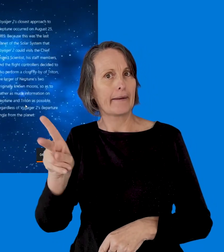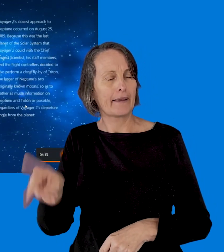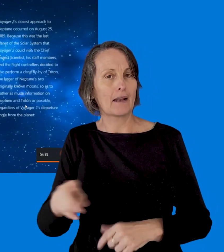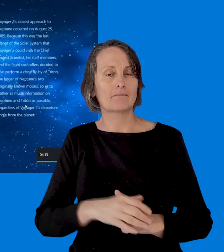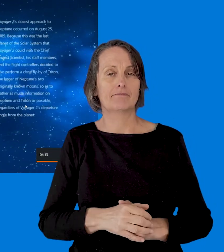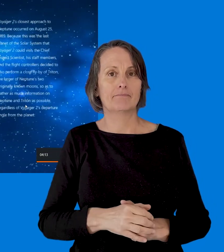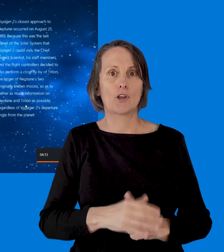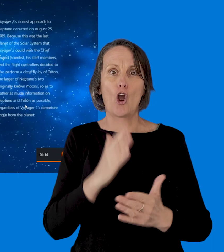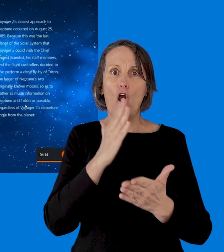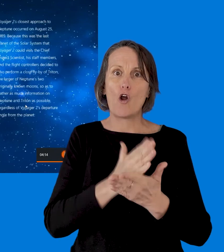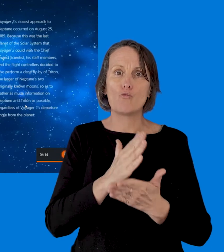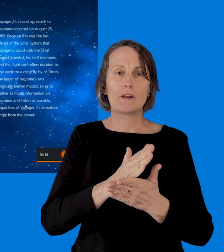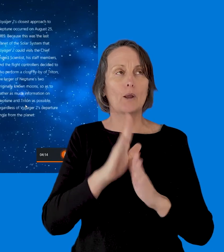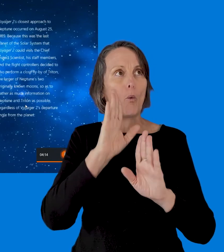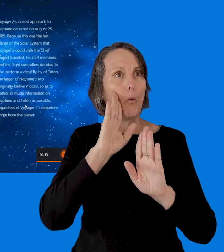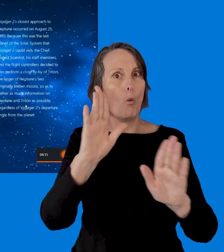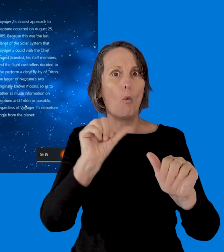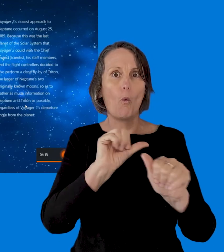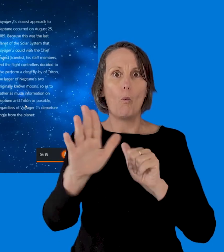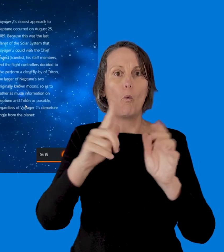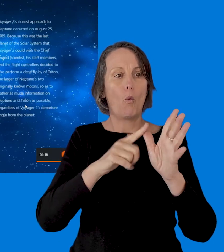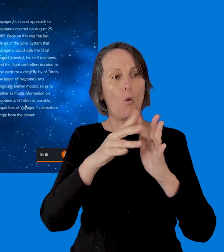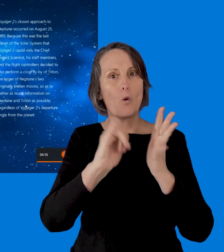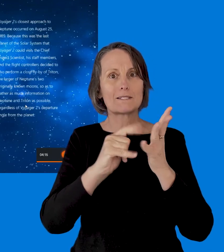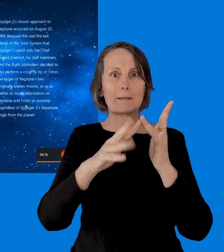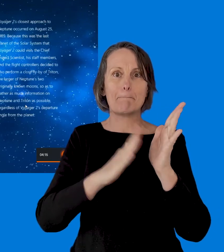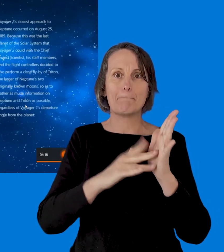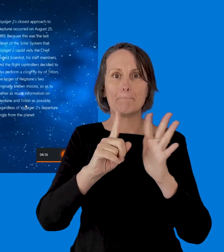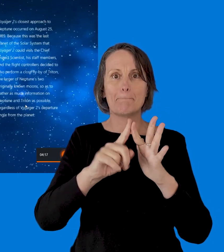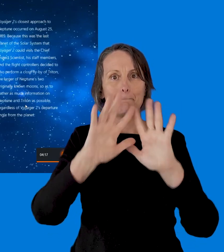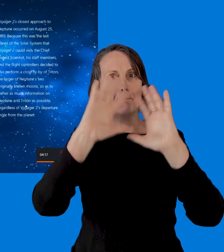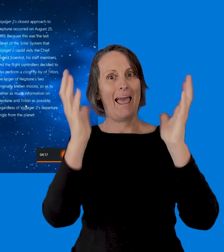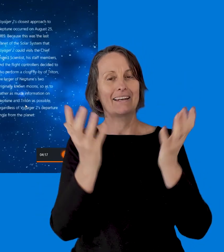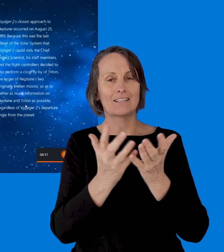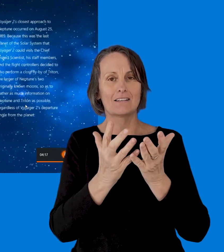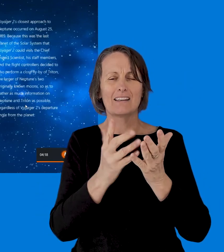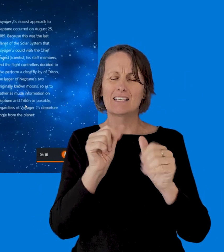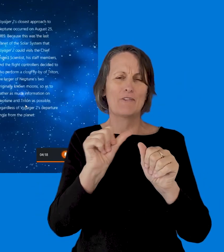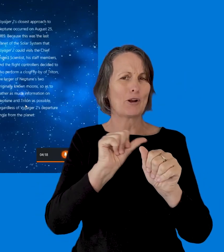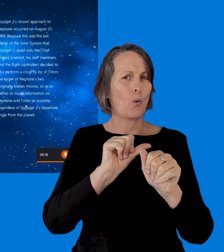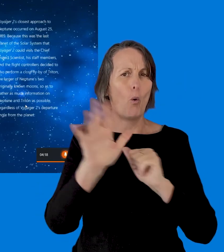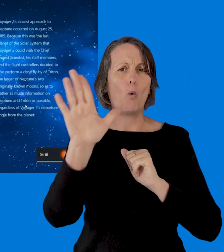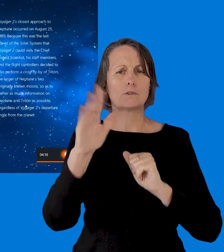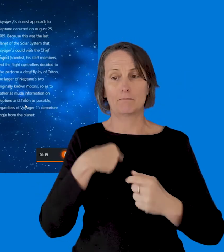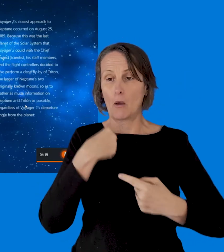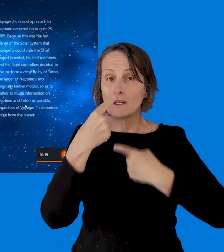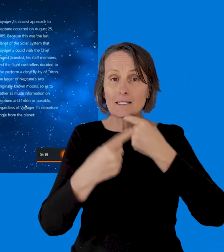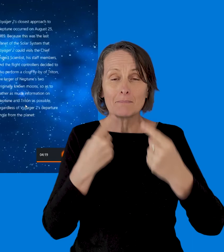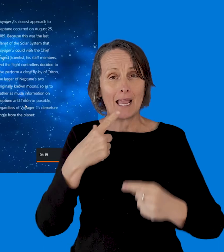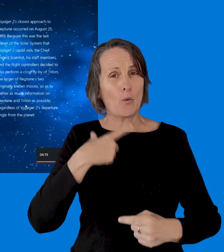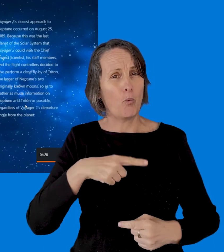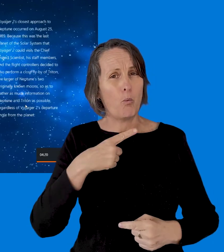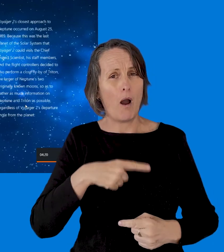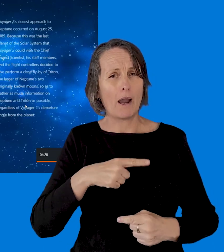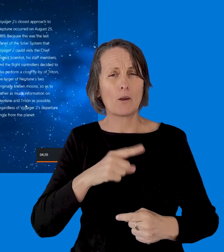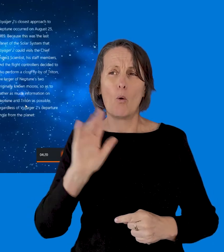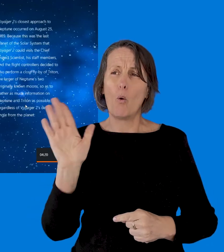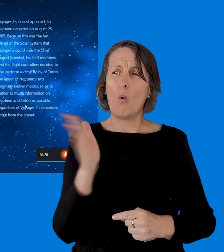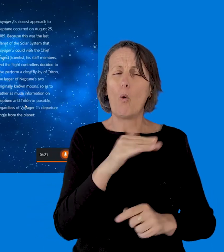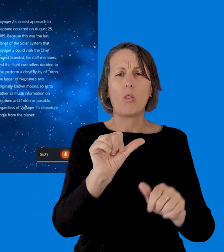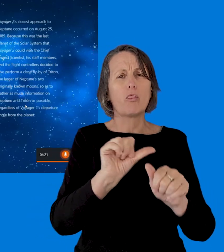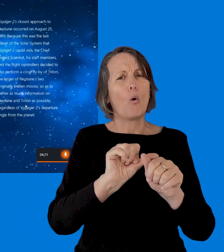examples. A really awesome planet is Neptune. And it's so awesome that I'm going to tell you why. Because of all